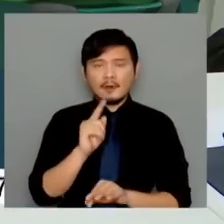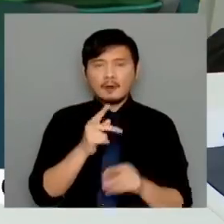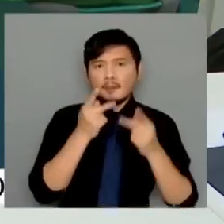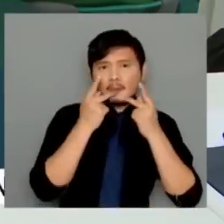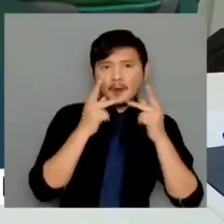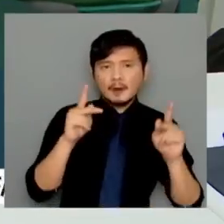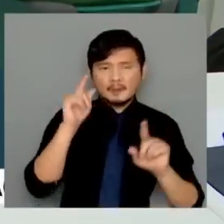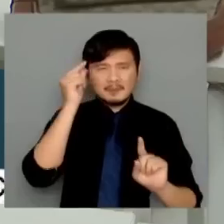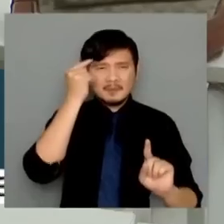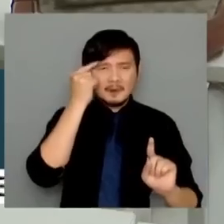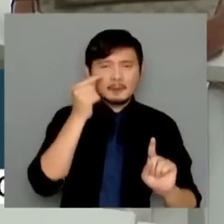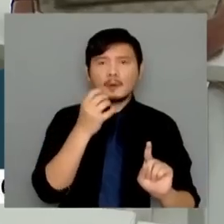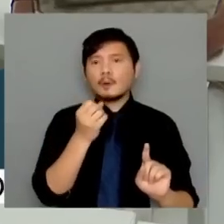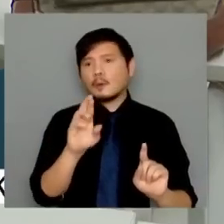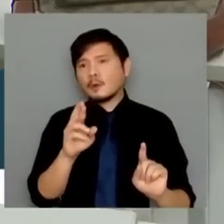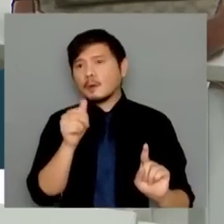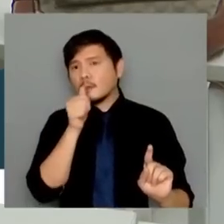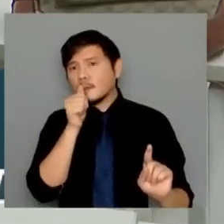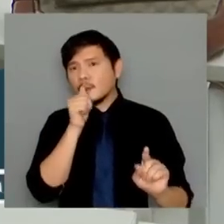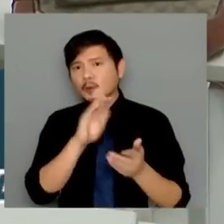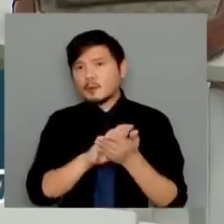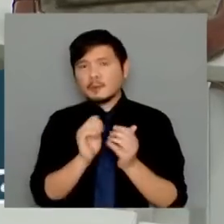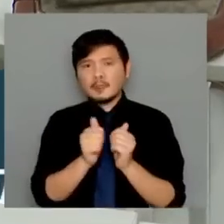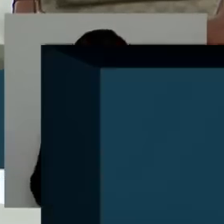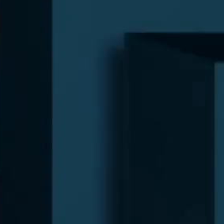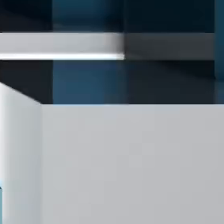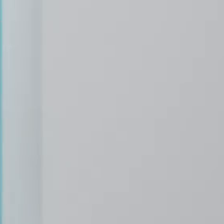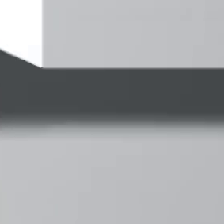help both school systems to work together.